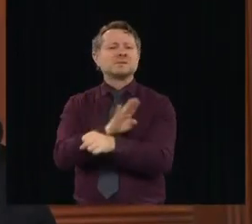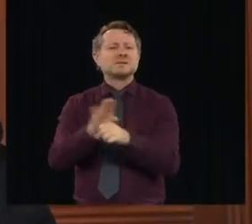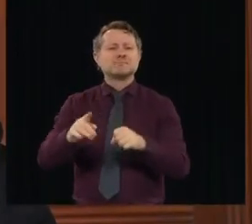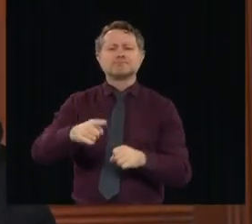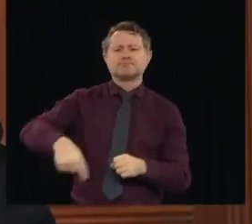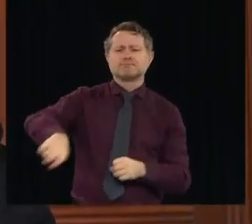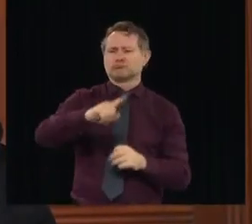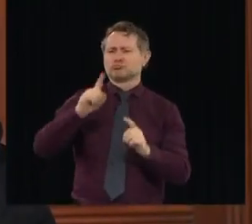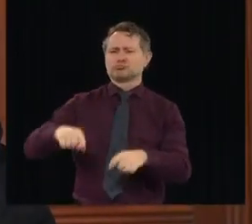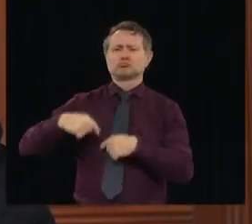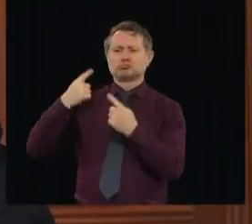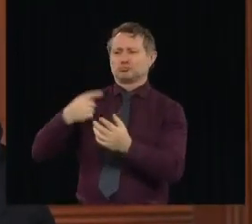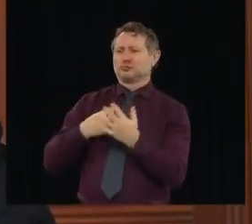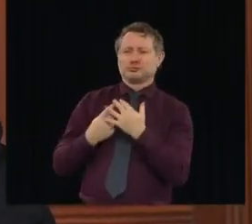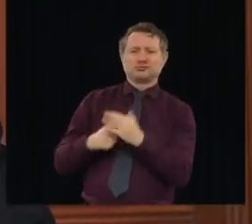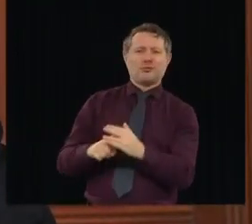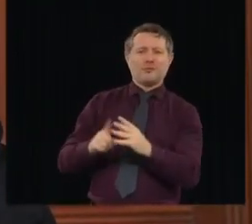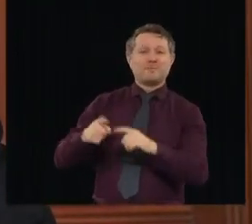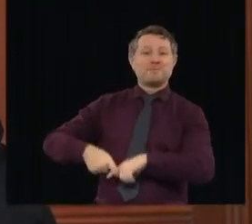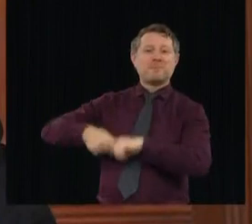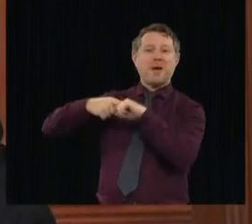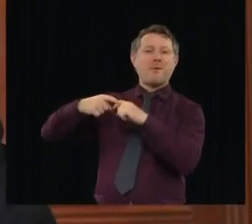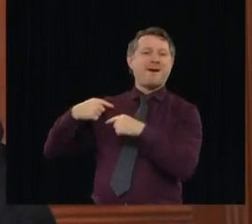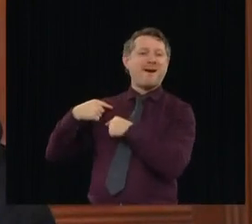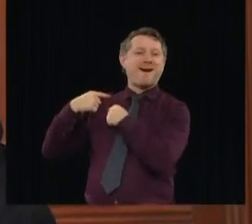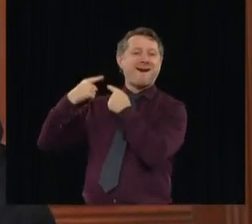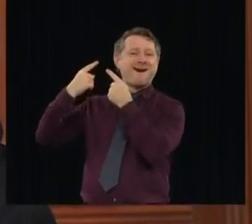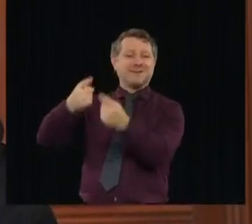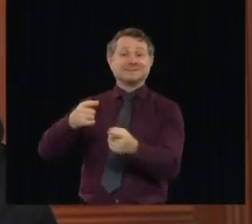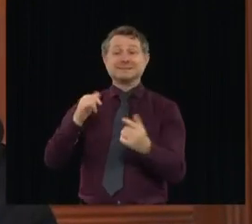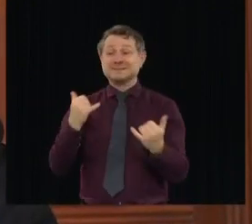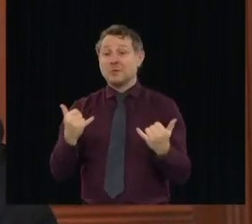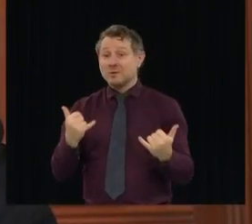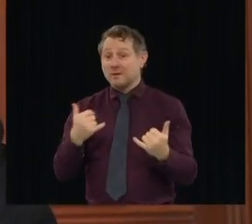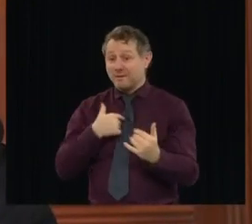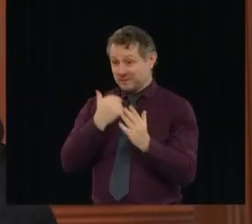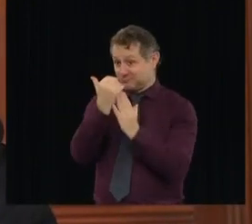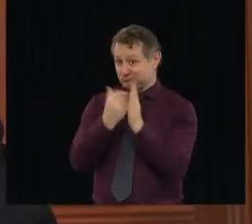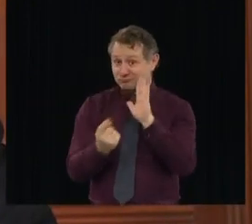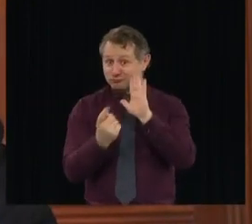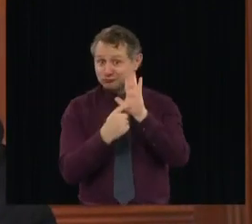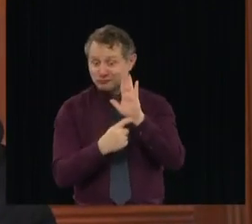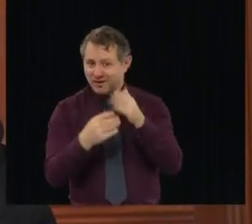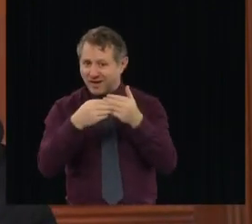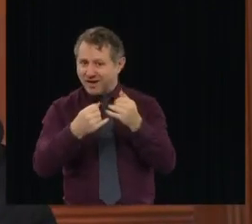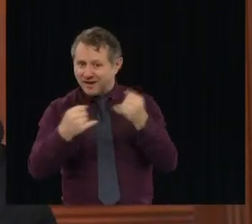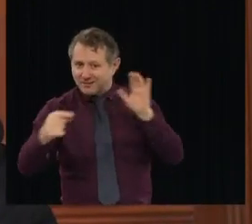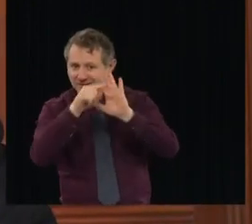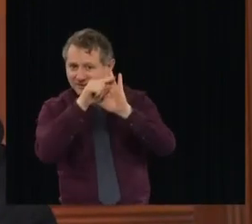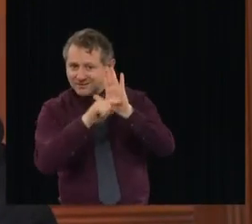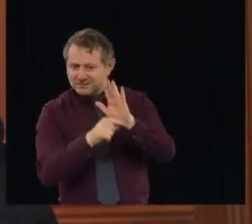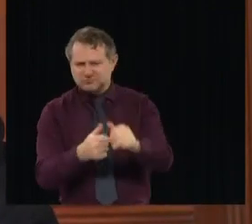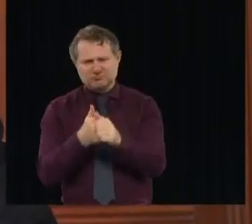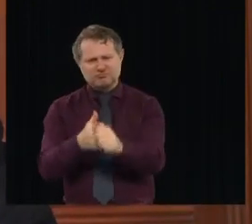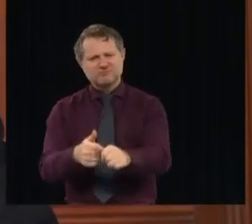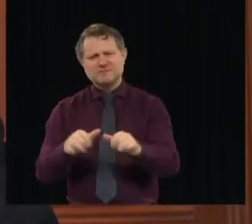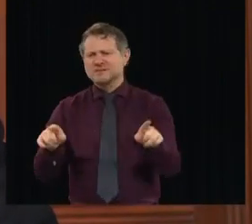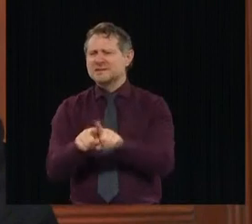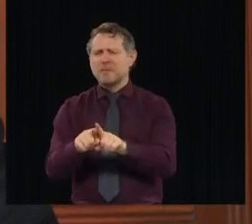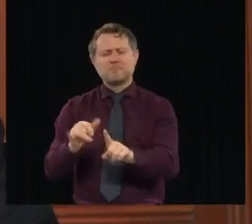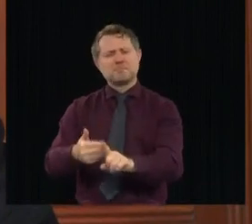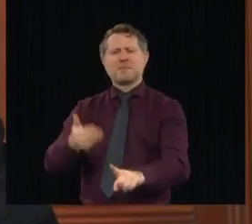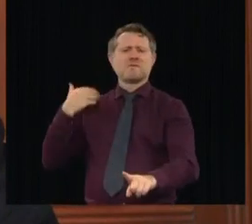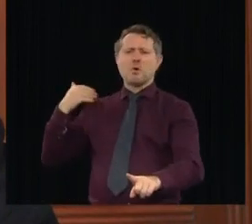under those same guidelines. So now they have the guidelines, they'll continue to enforce those the same as they had before, and as the governor